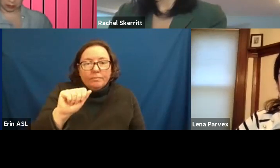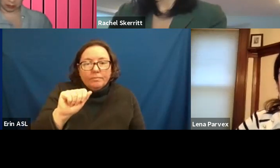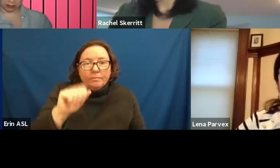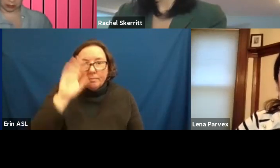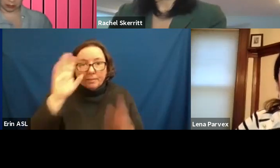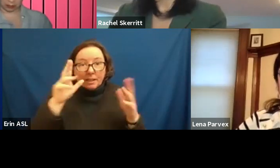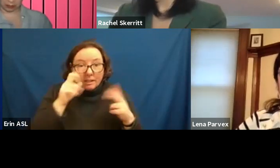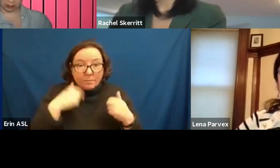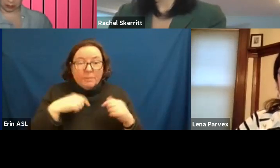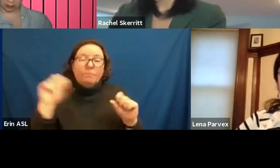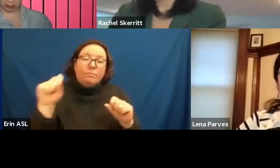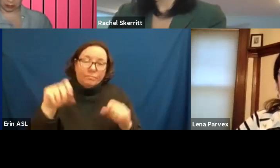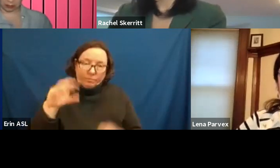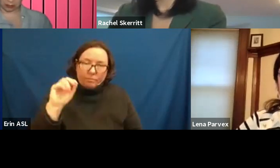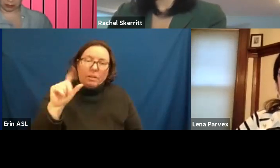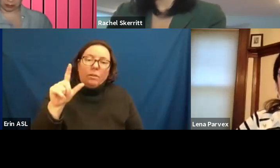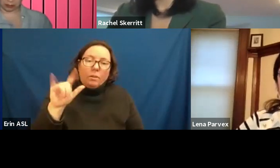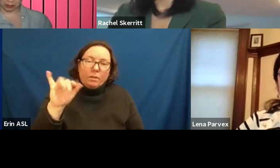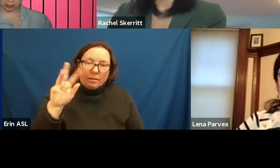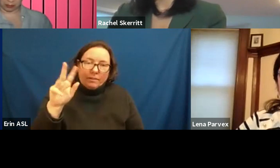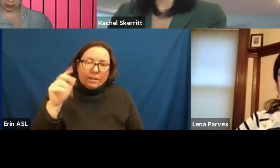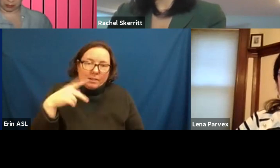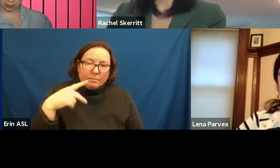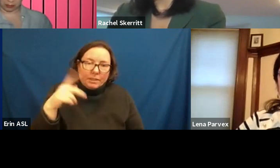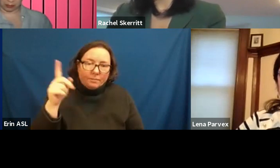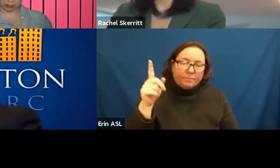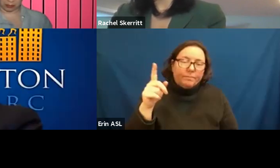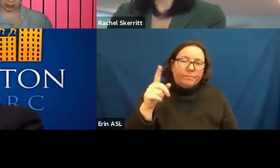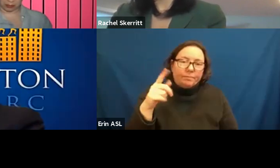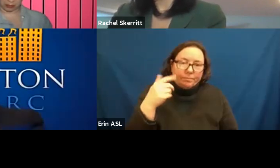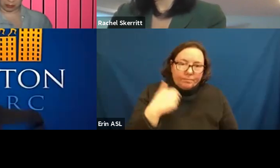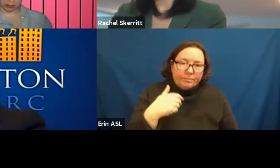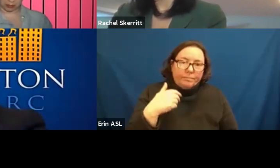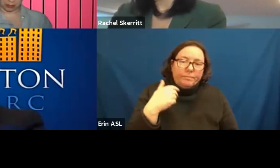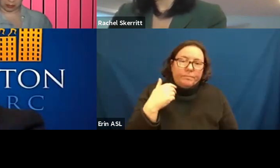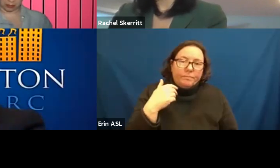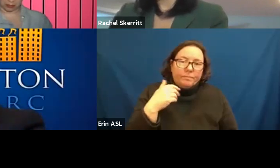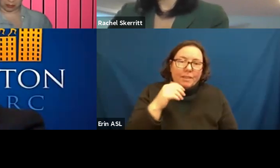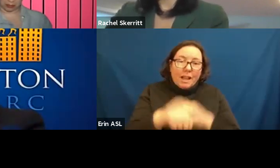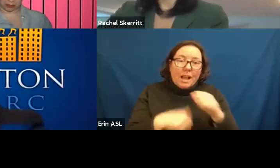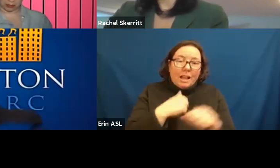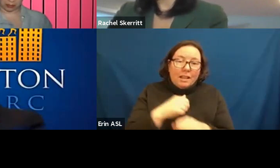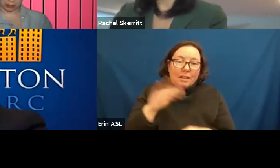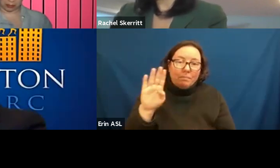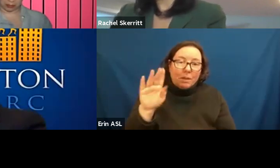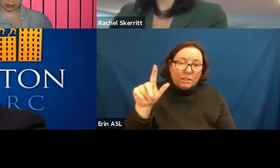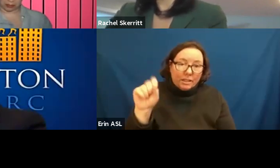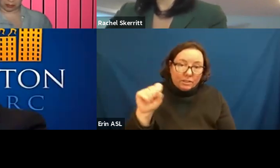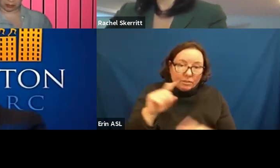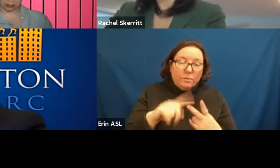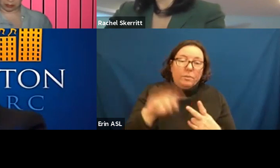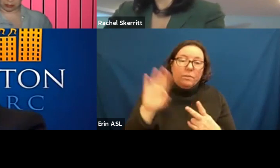Hi, can you hear me? We can hear you, thank you. Thank you. My name is Olivia Paquette. I'm an alum of Boston Latin School and I'm a